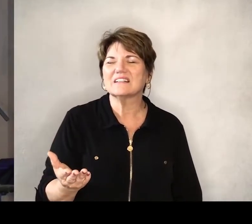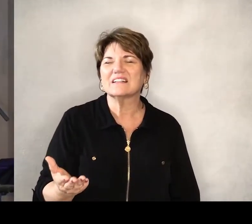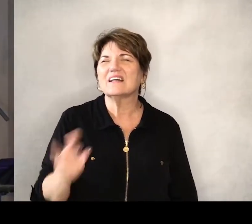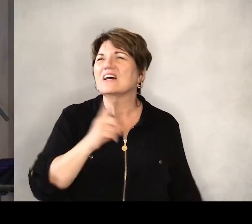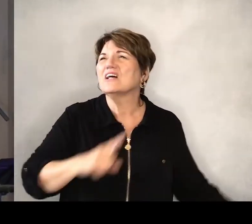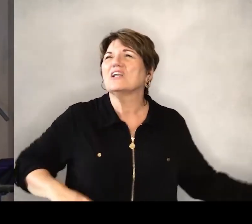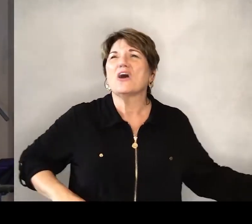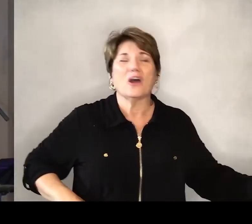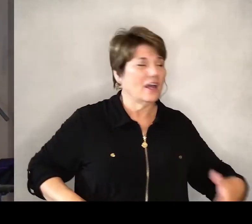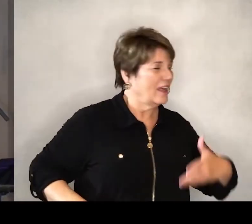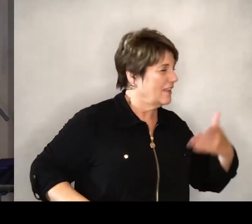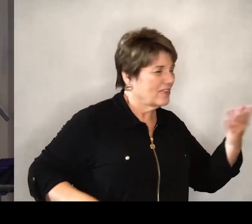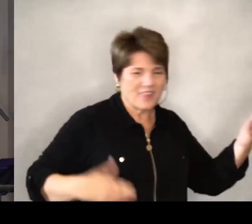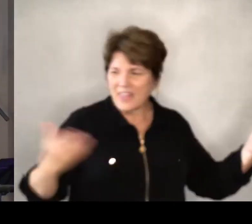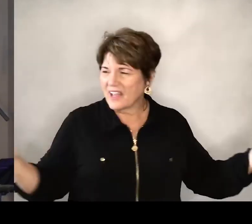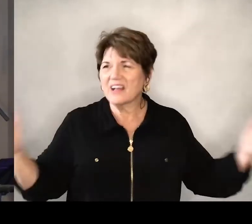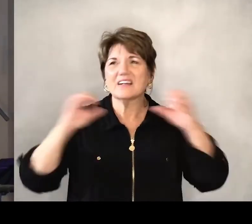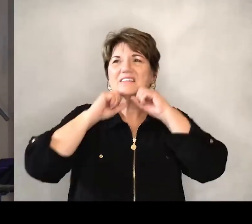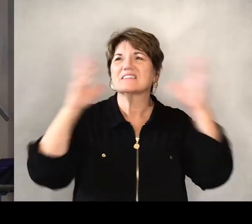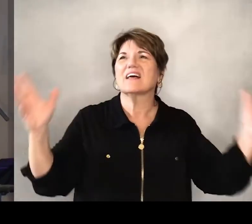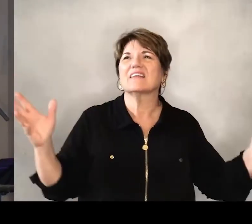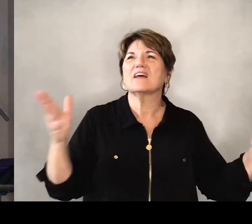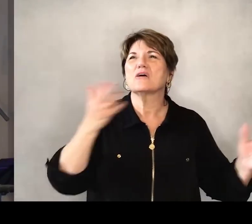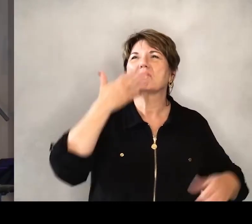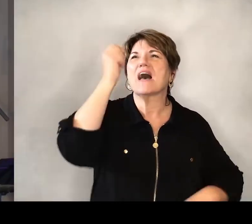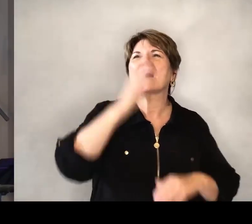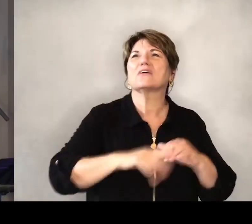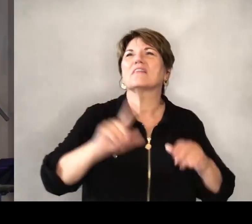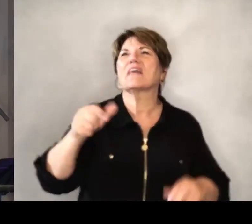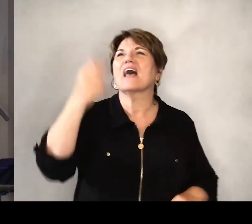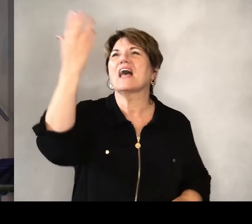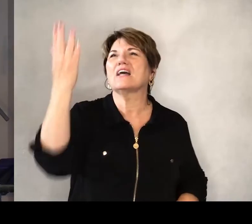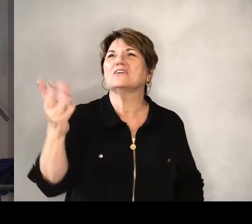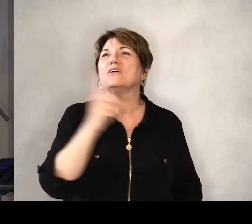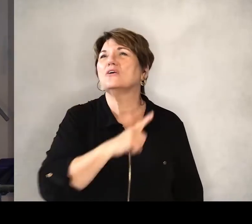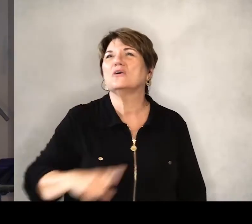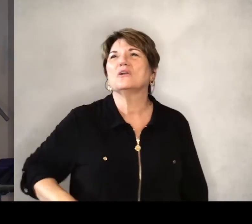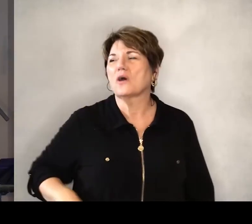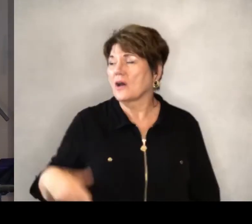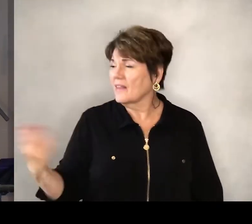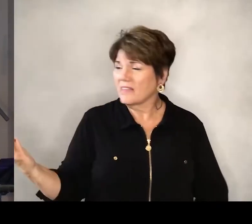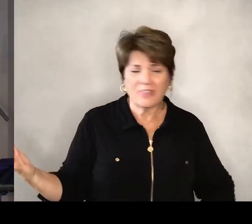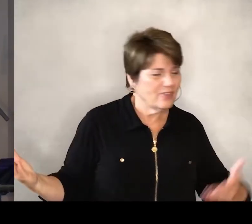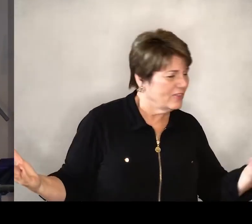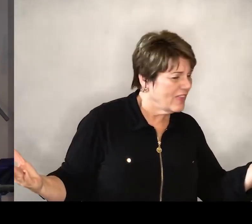No, there's nothing better than you.